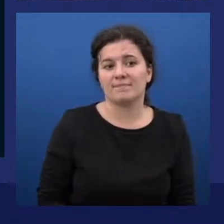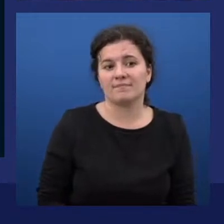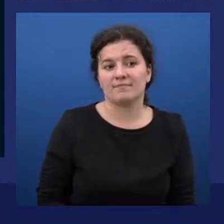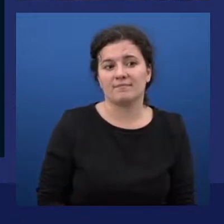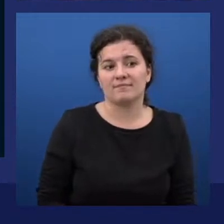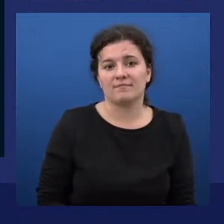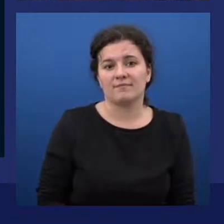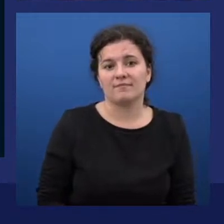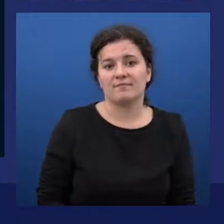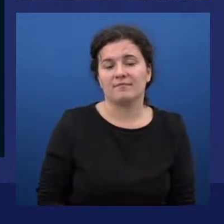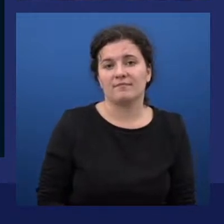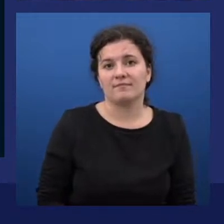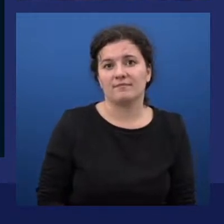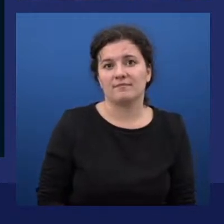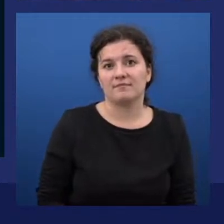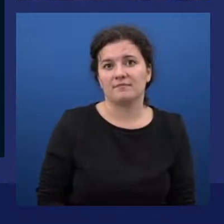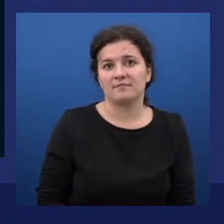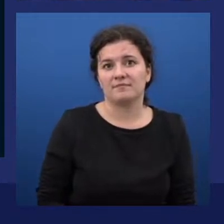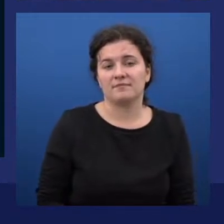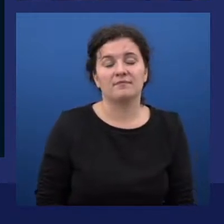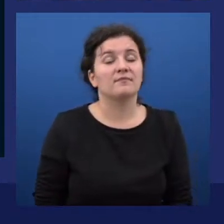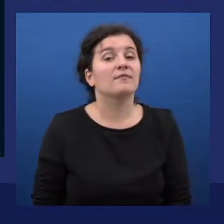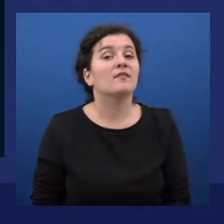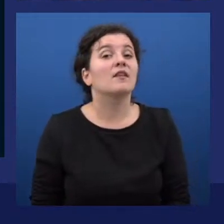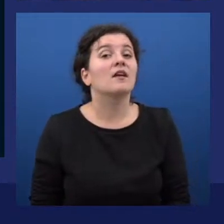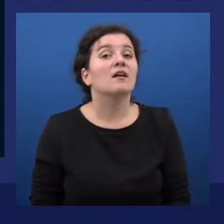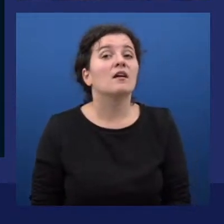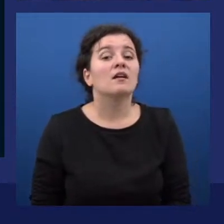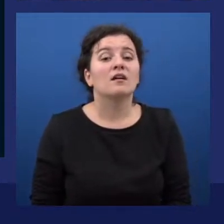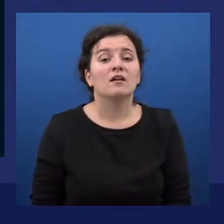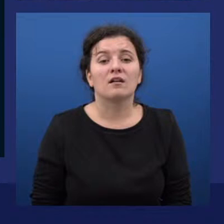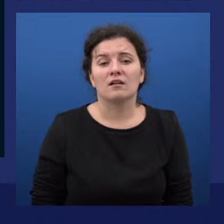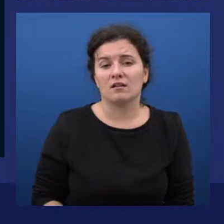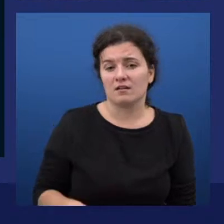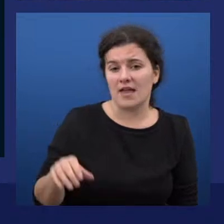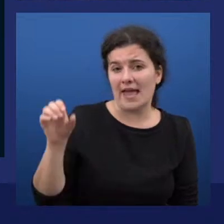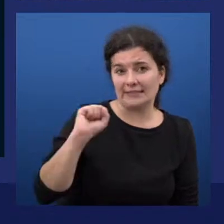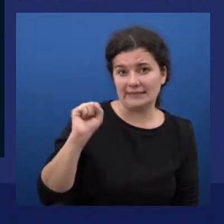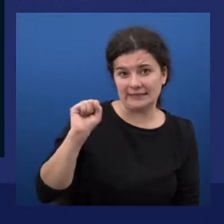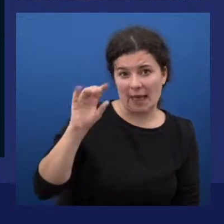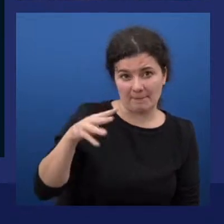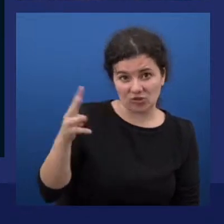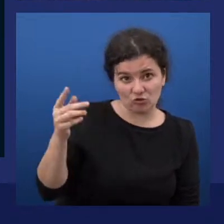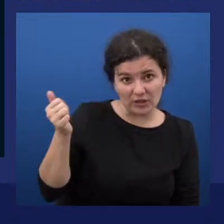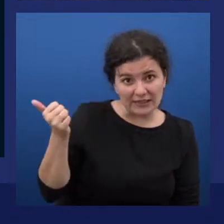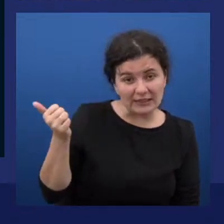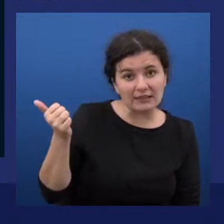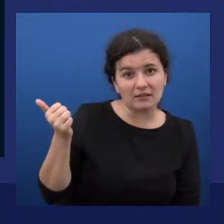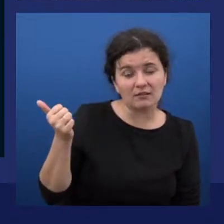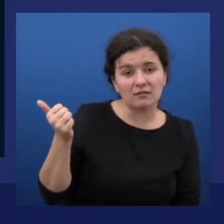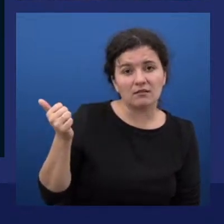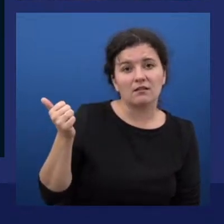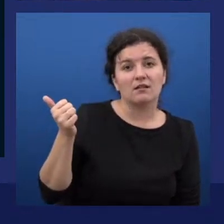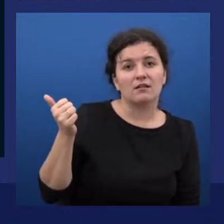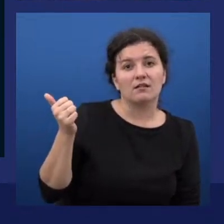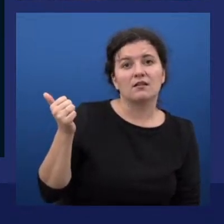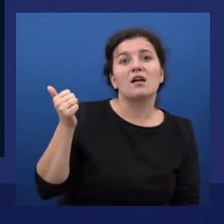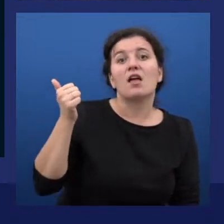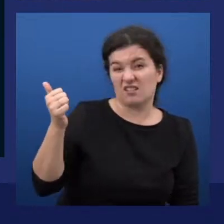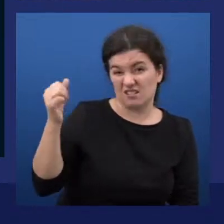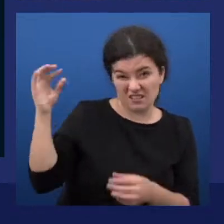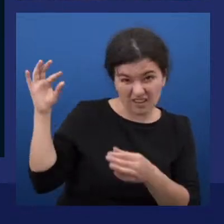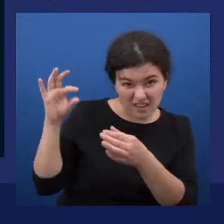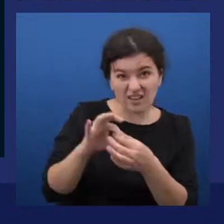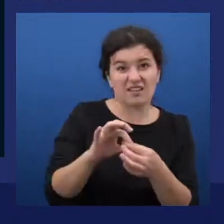And it will be. So SendGrid is, I guess, one of the services that is exposed in Azure Functions that you can